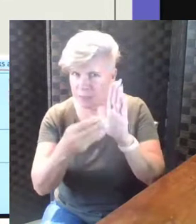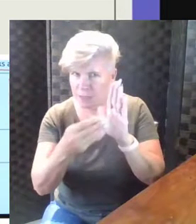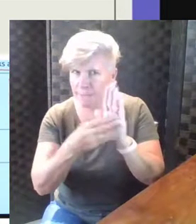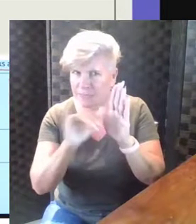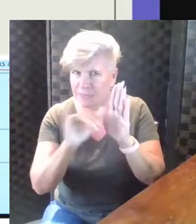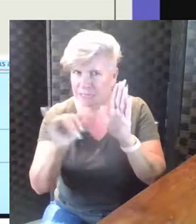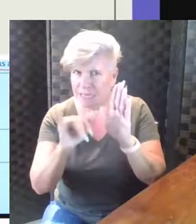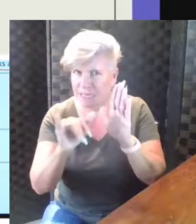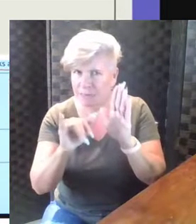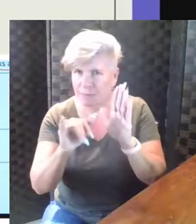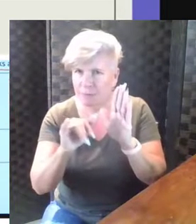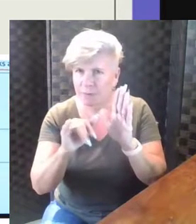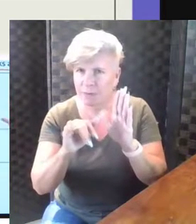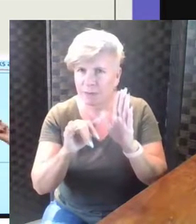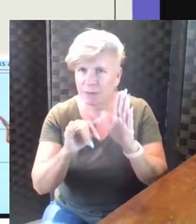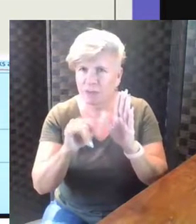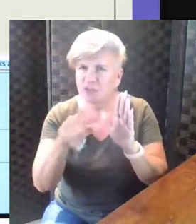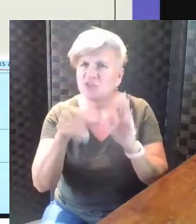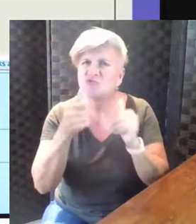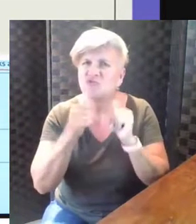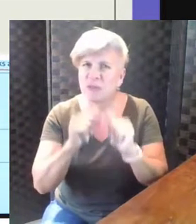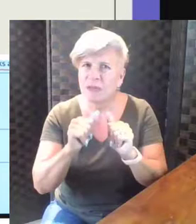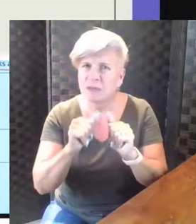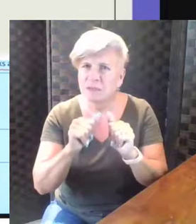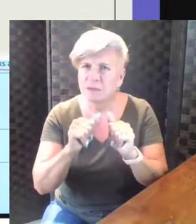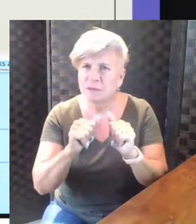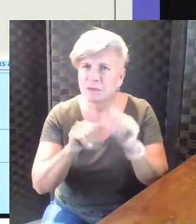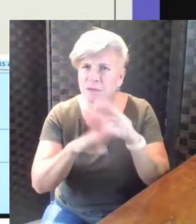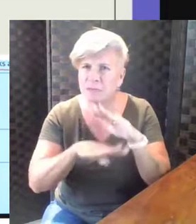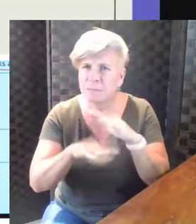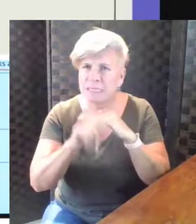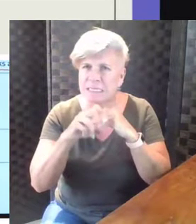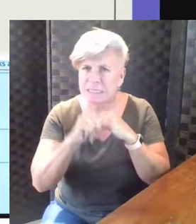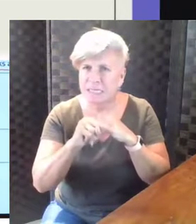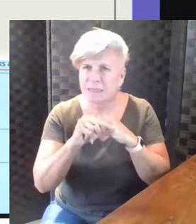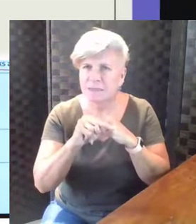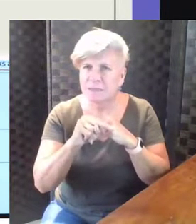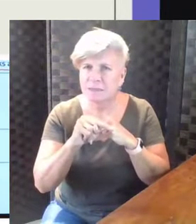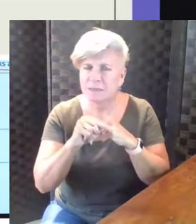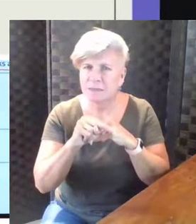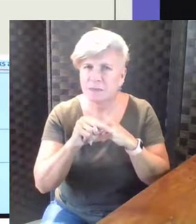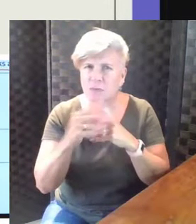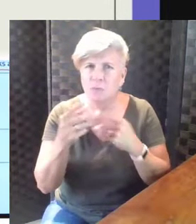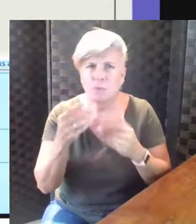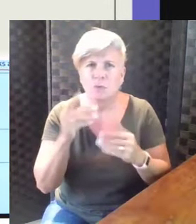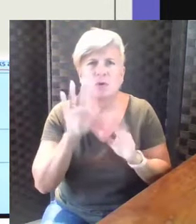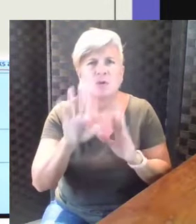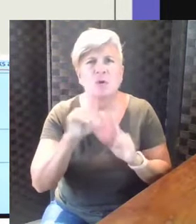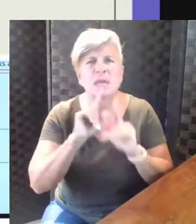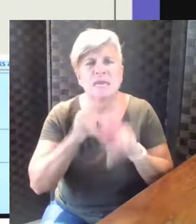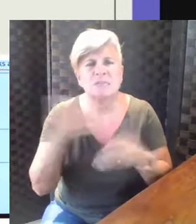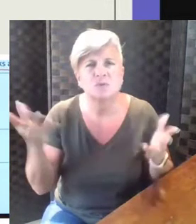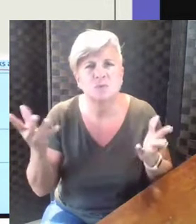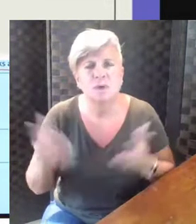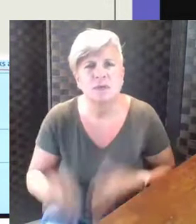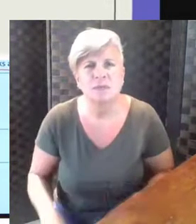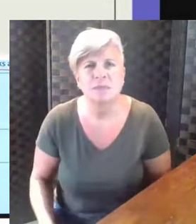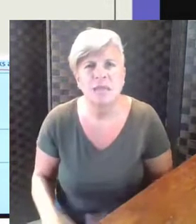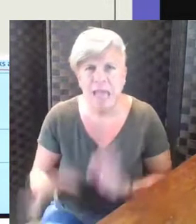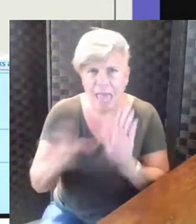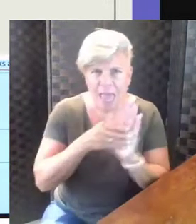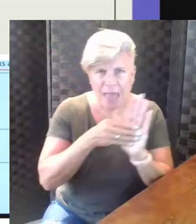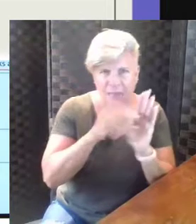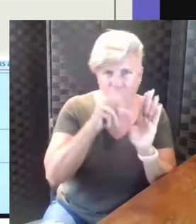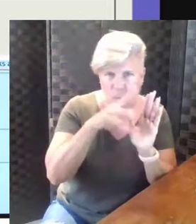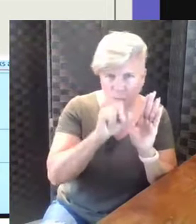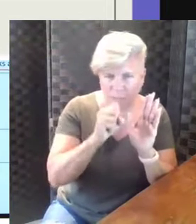your equation there. I want you to try the base 10 models. What did you get for the total? Add all those ones together, add